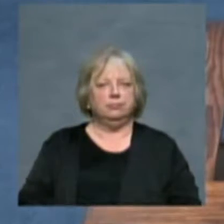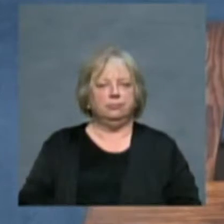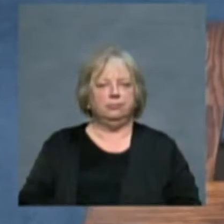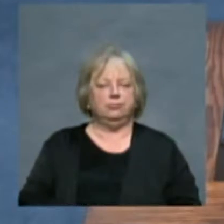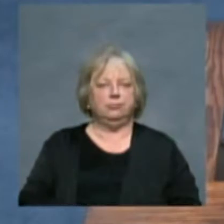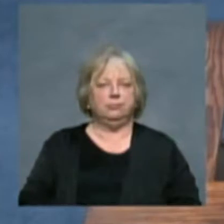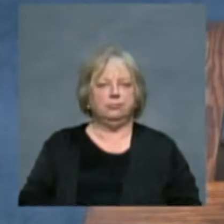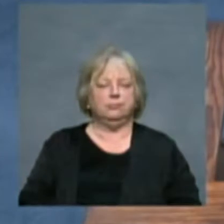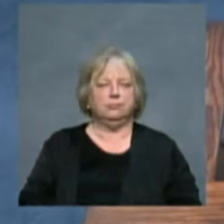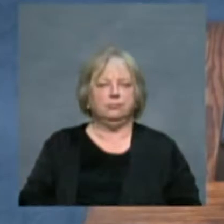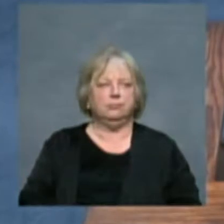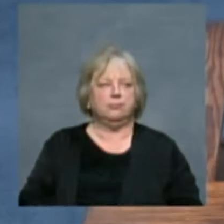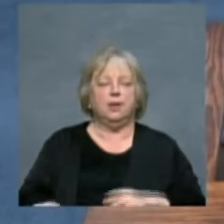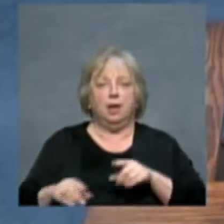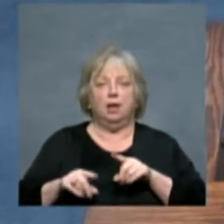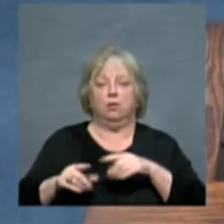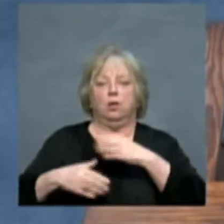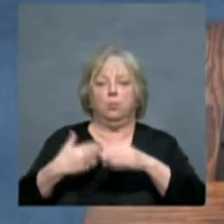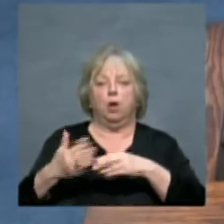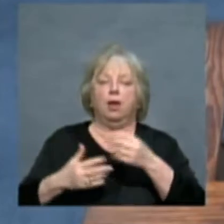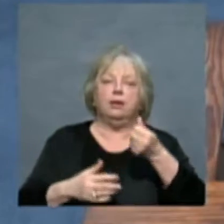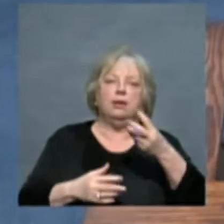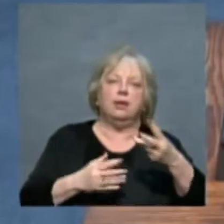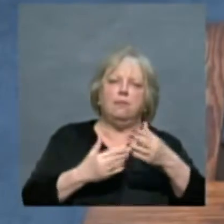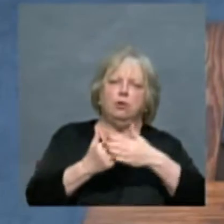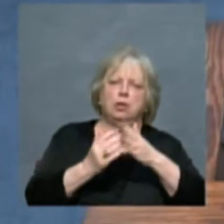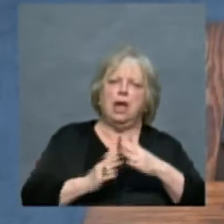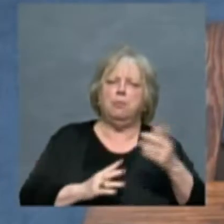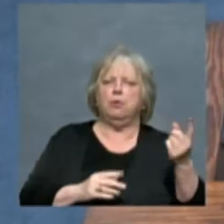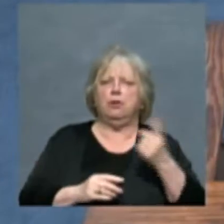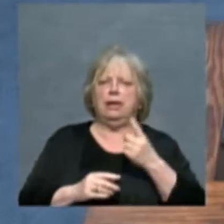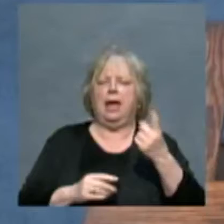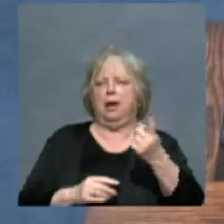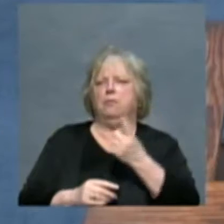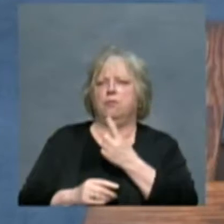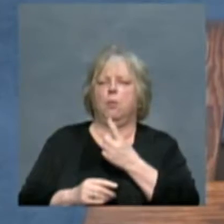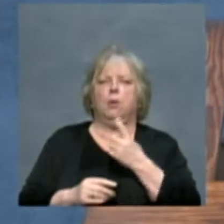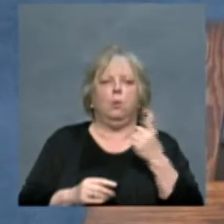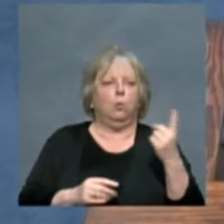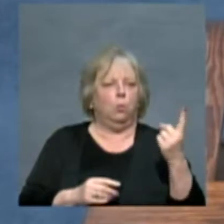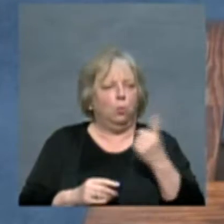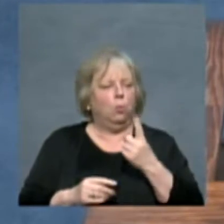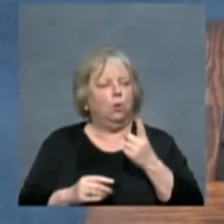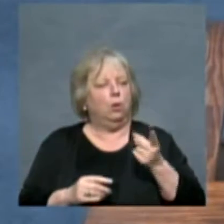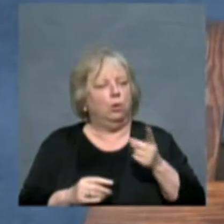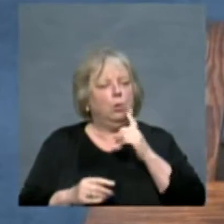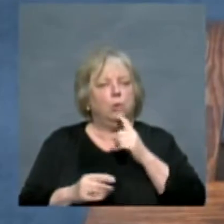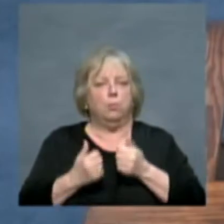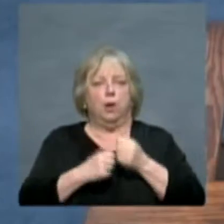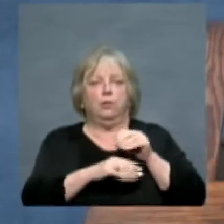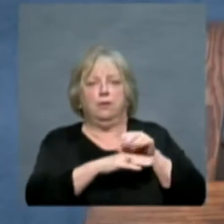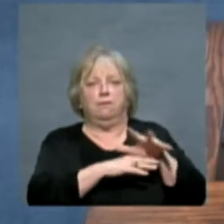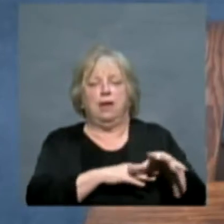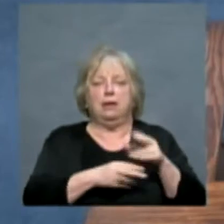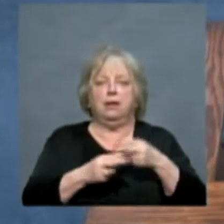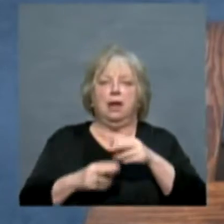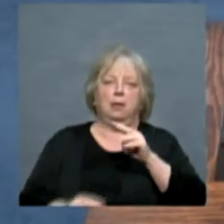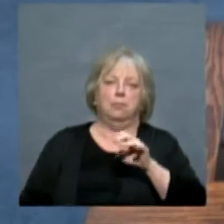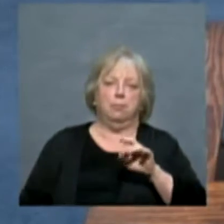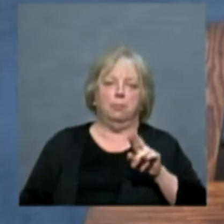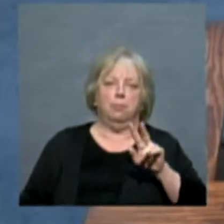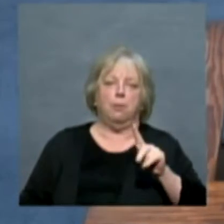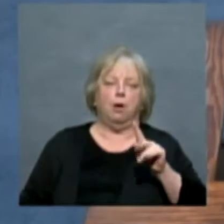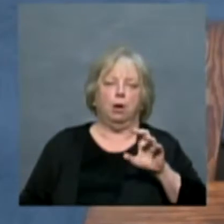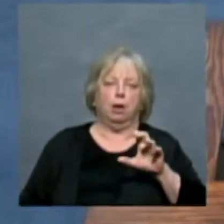During the process, we had several neighbors come forward. One who I really think was most affected is Mark Carruthers. He's